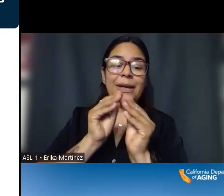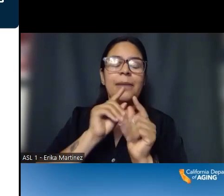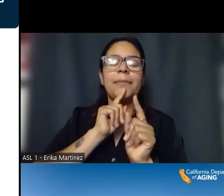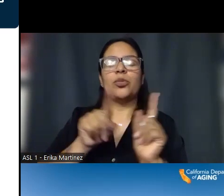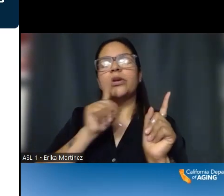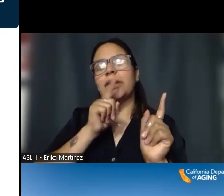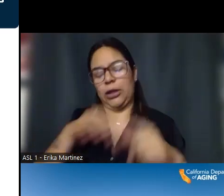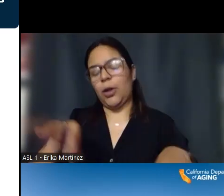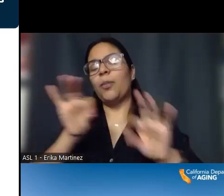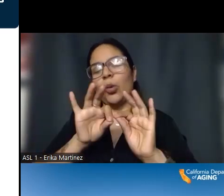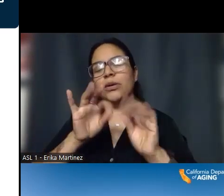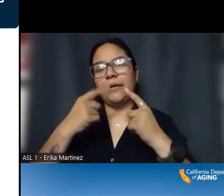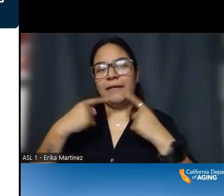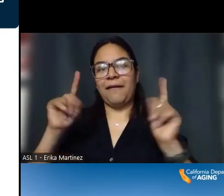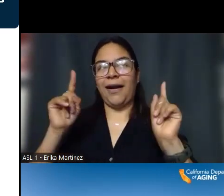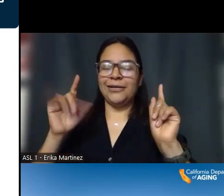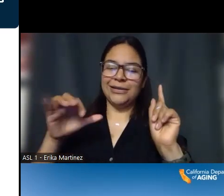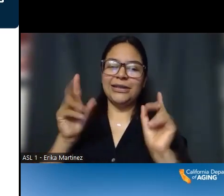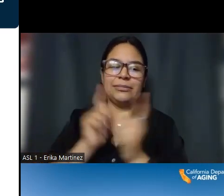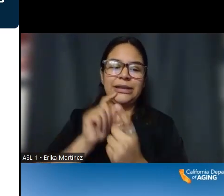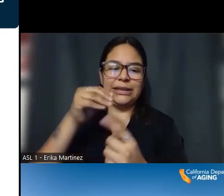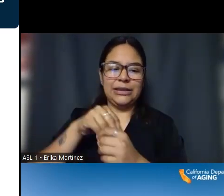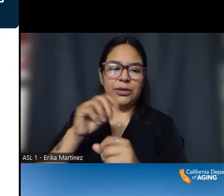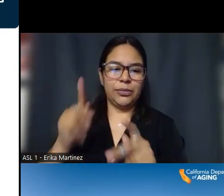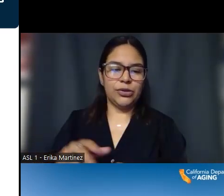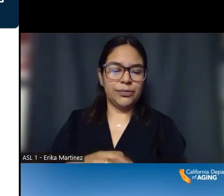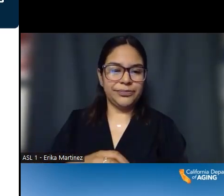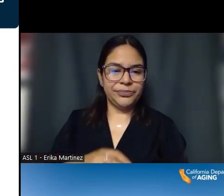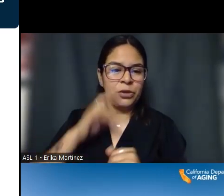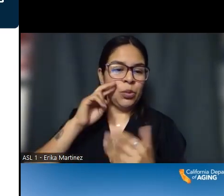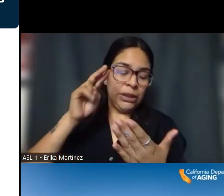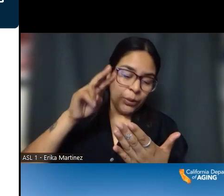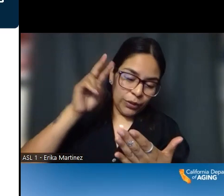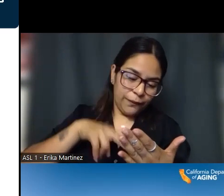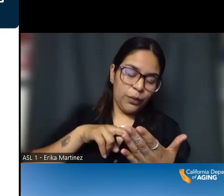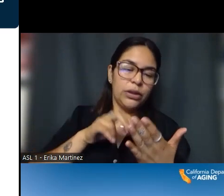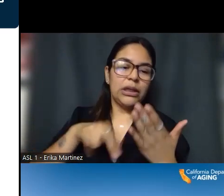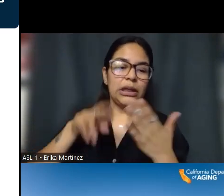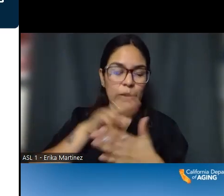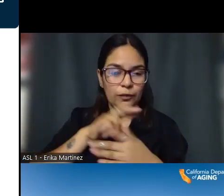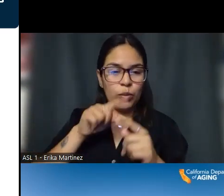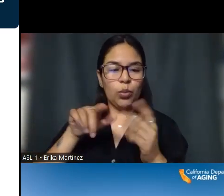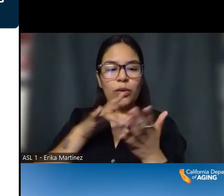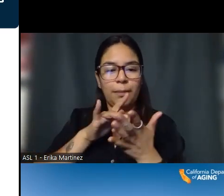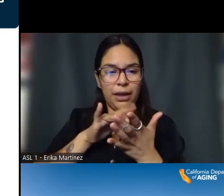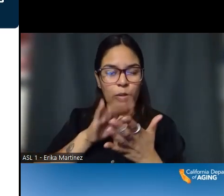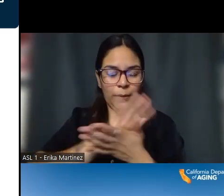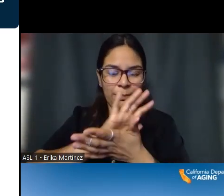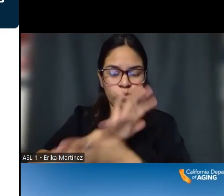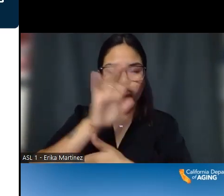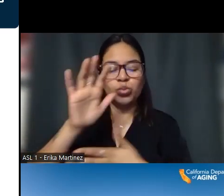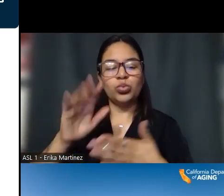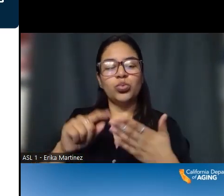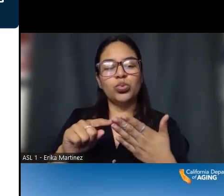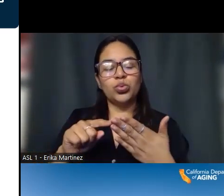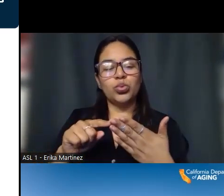us. The public patient representatives review medical and clinical records prior to the review, and how